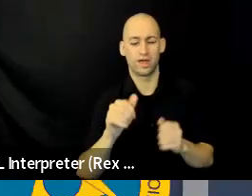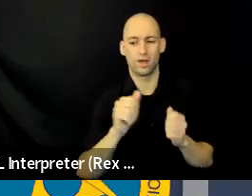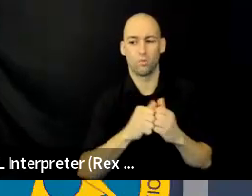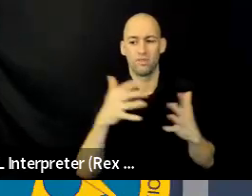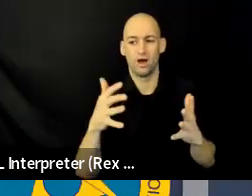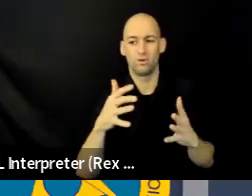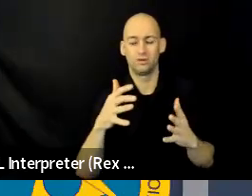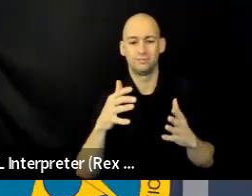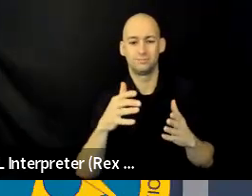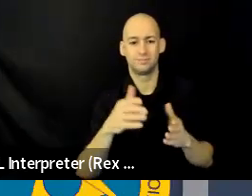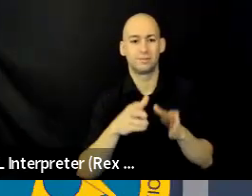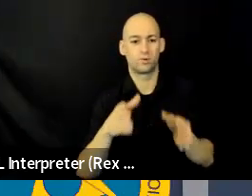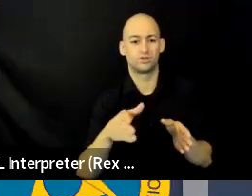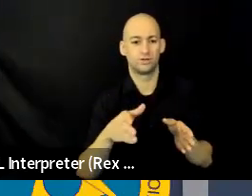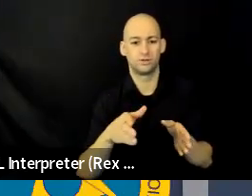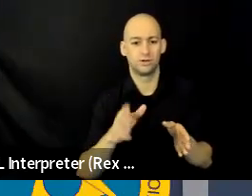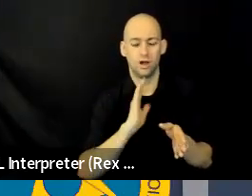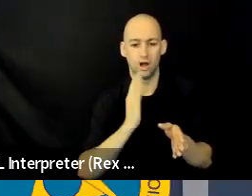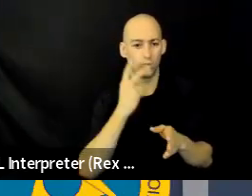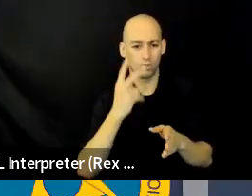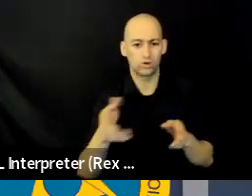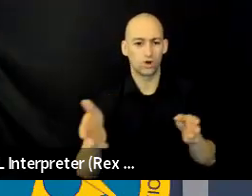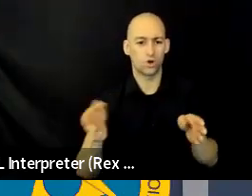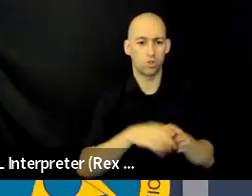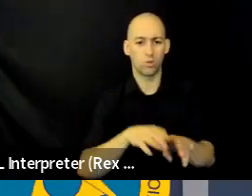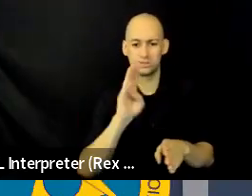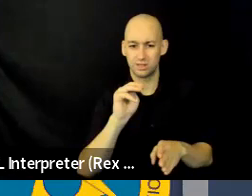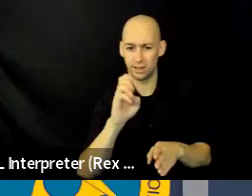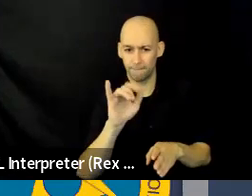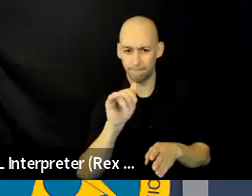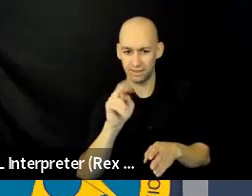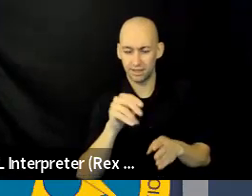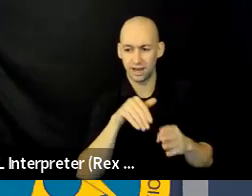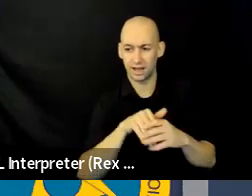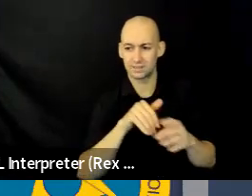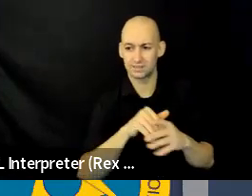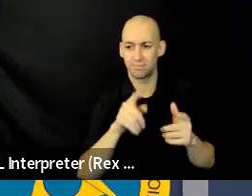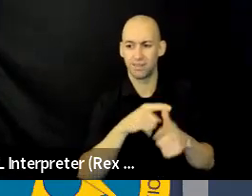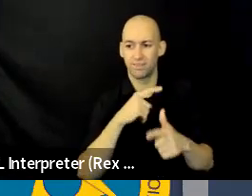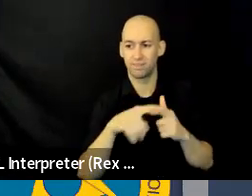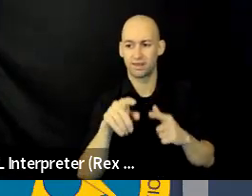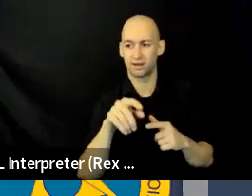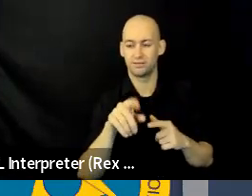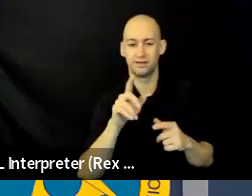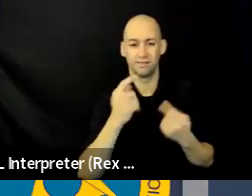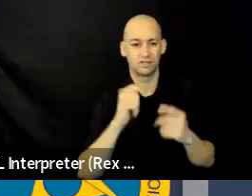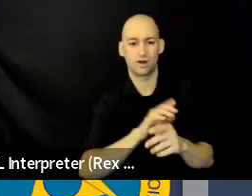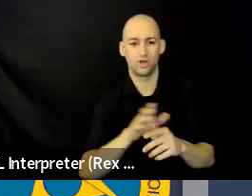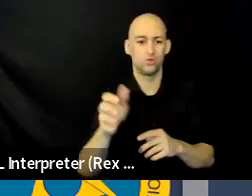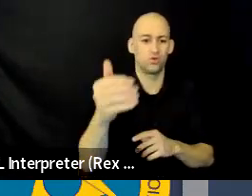grade separation. We even looked at just closing the median access, but the challenge there is that then vehicles go on and try to make a U-turn somewhere